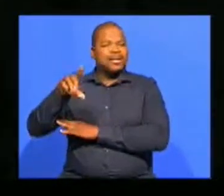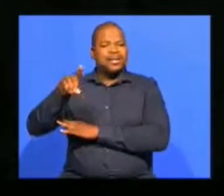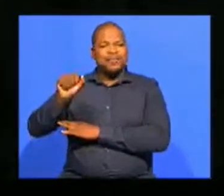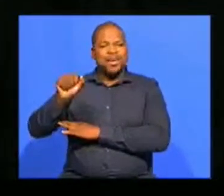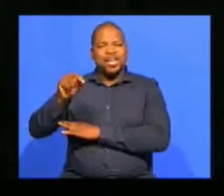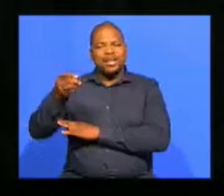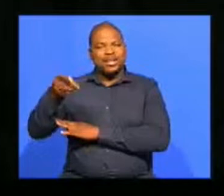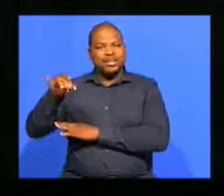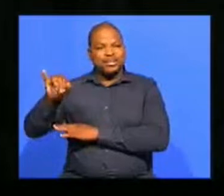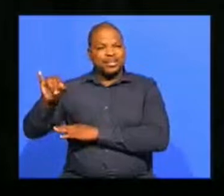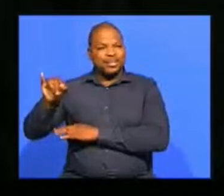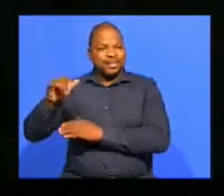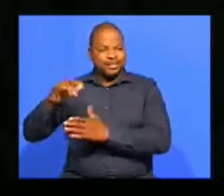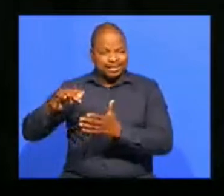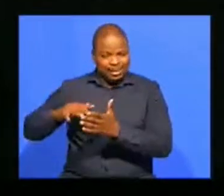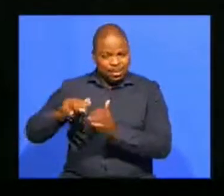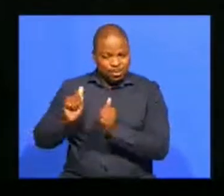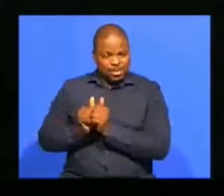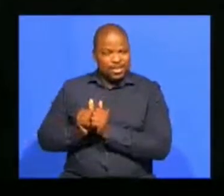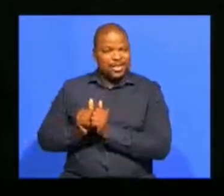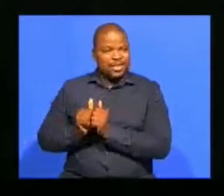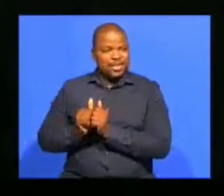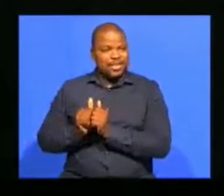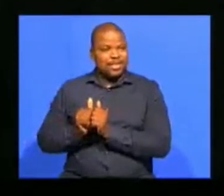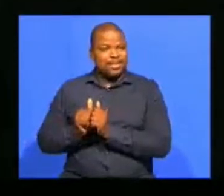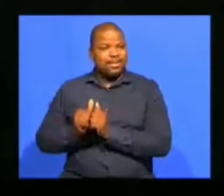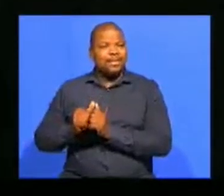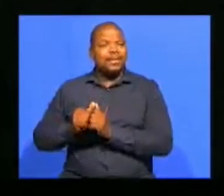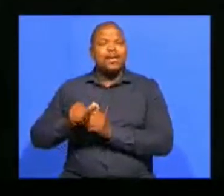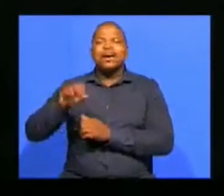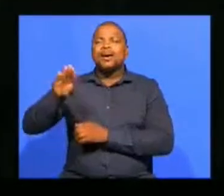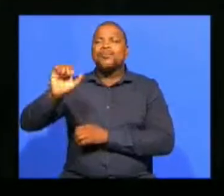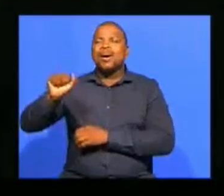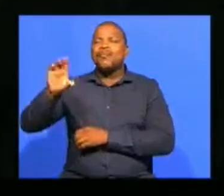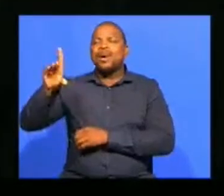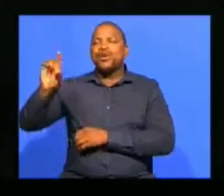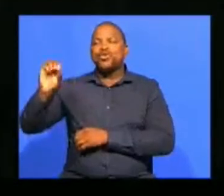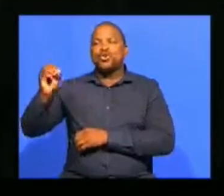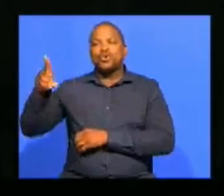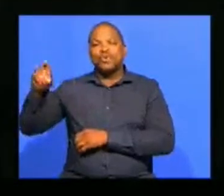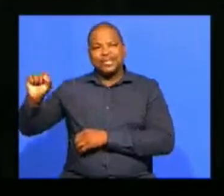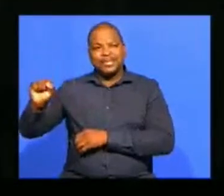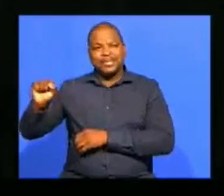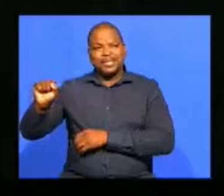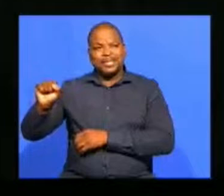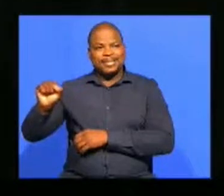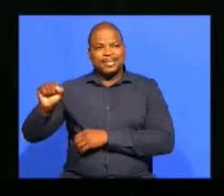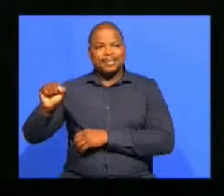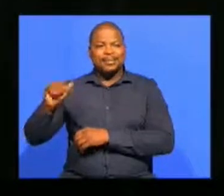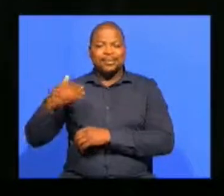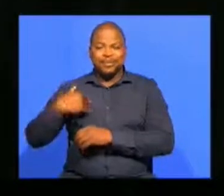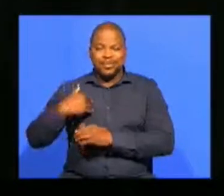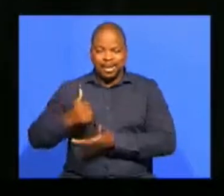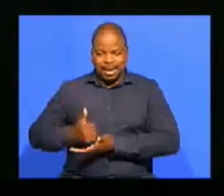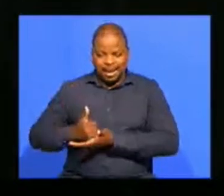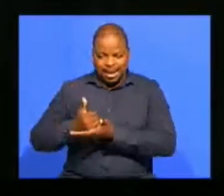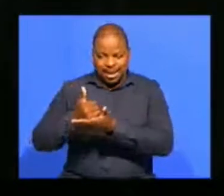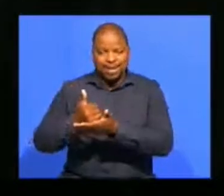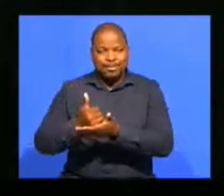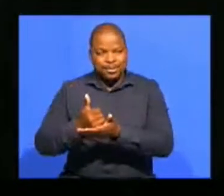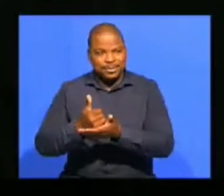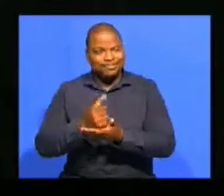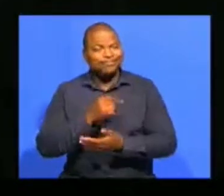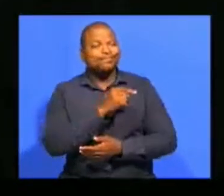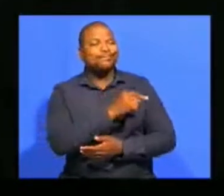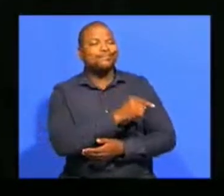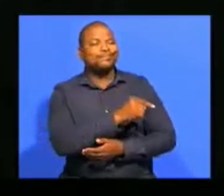Demerit, who studied with her in Barbados, because she helped us through Stella